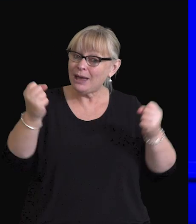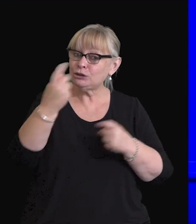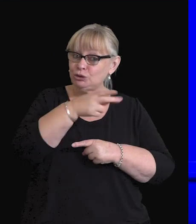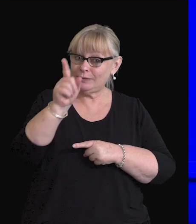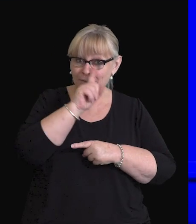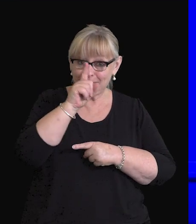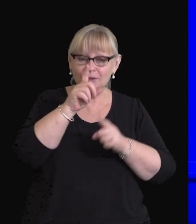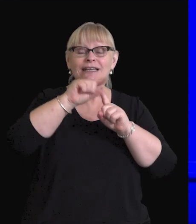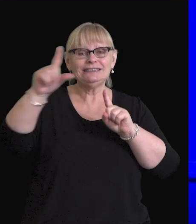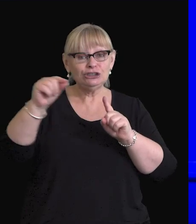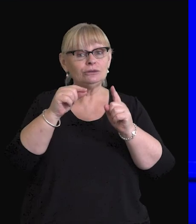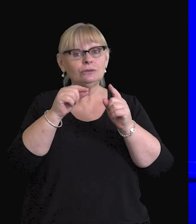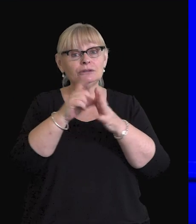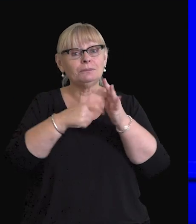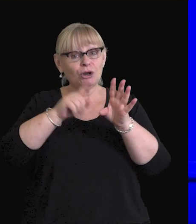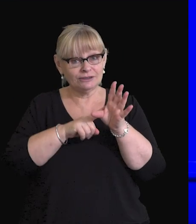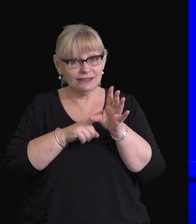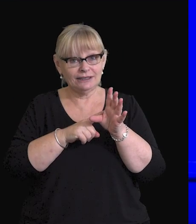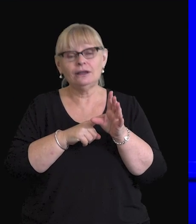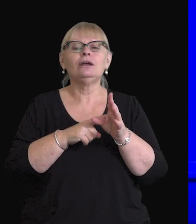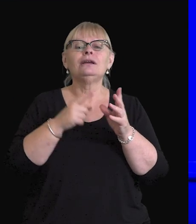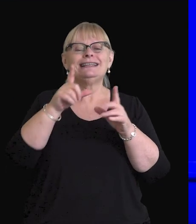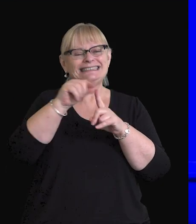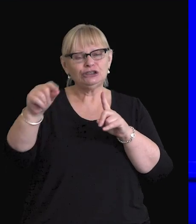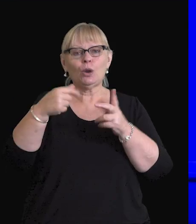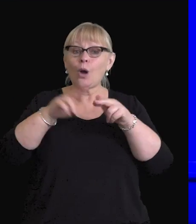people, digital democracy, digital of the